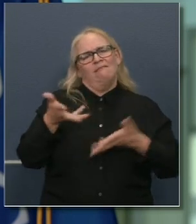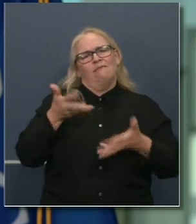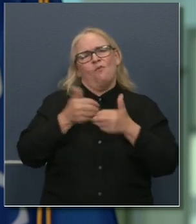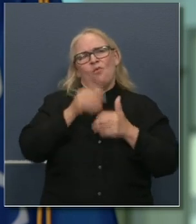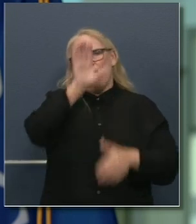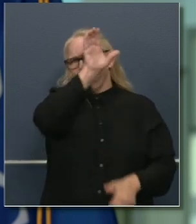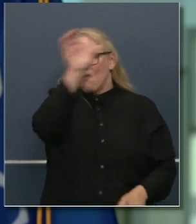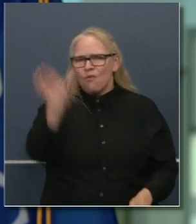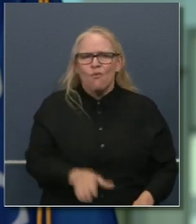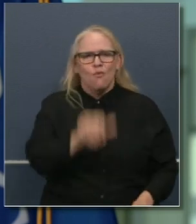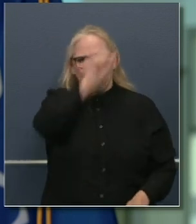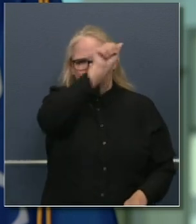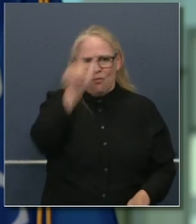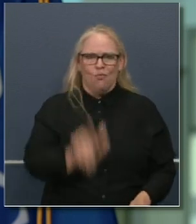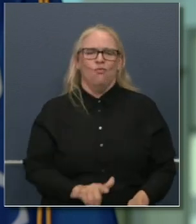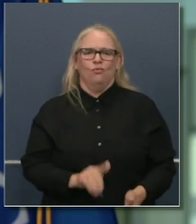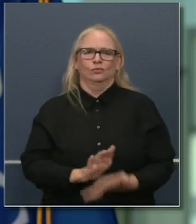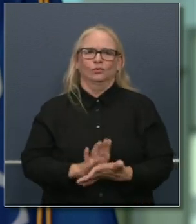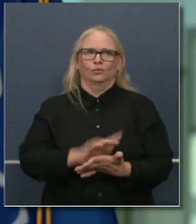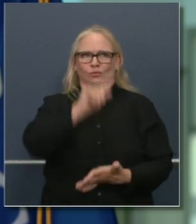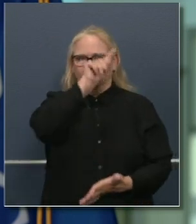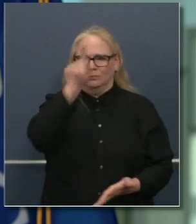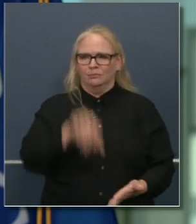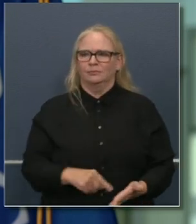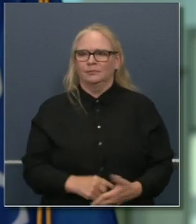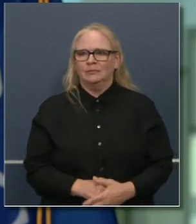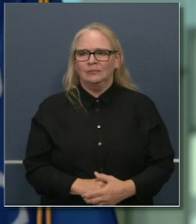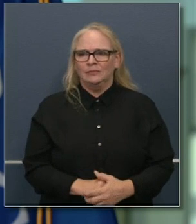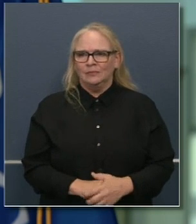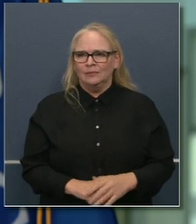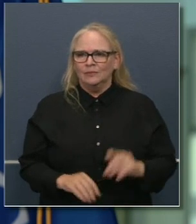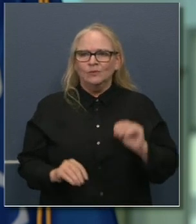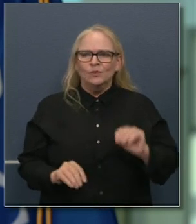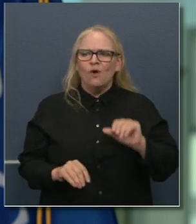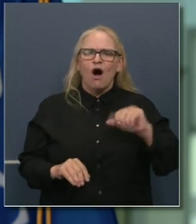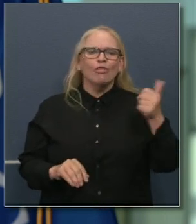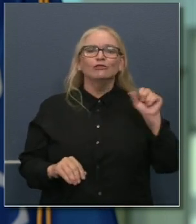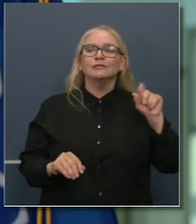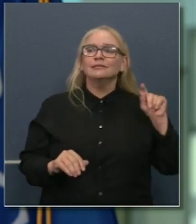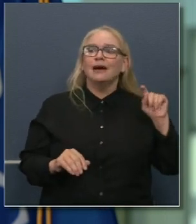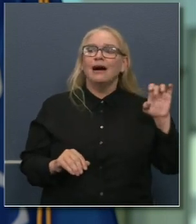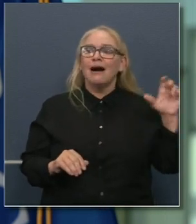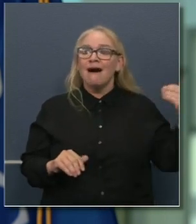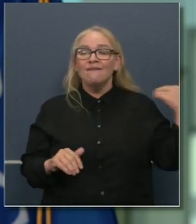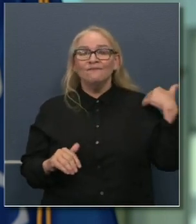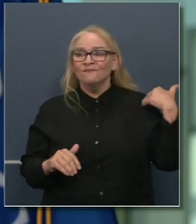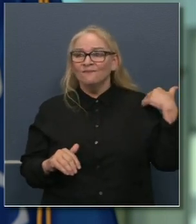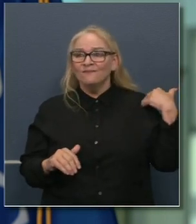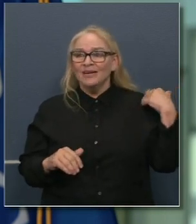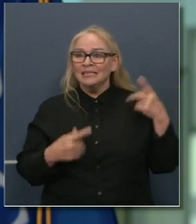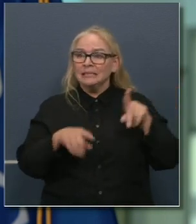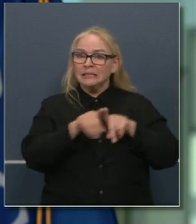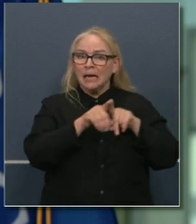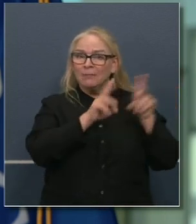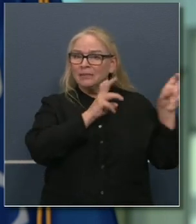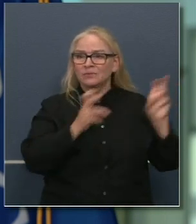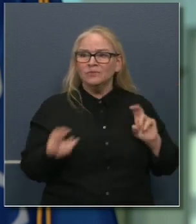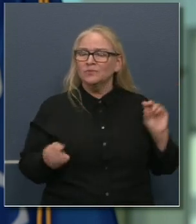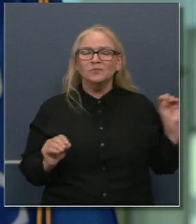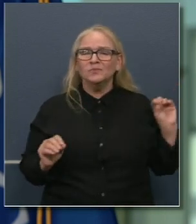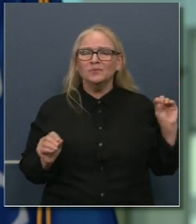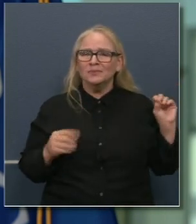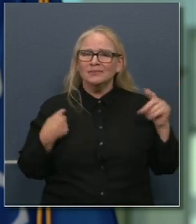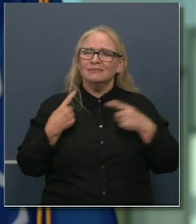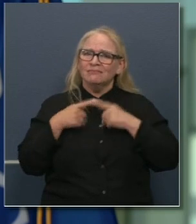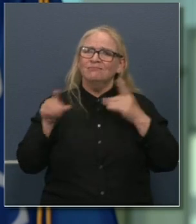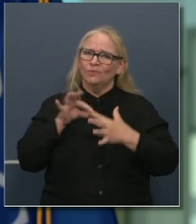working through. But with that, I'm not sure another state in the country has its head of Health and Human Service that has 4 kids and is a